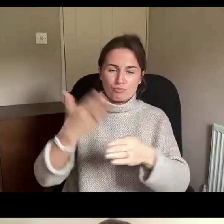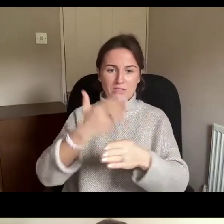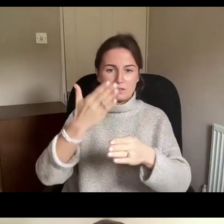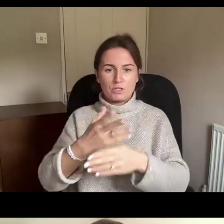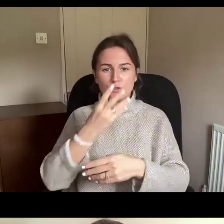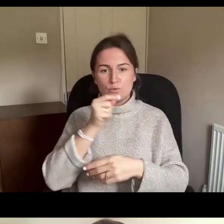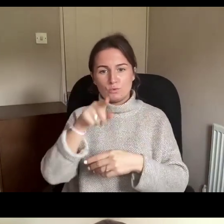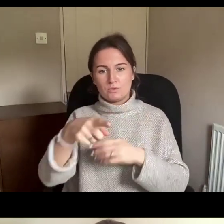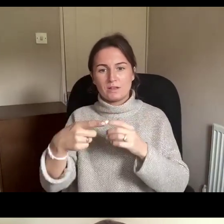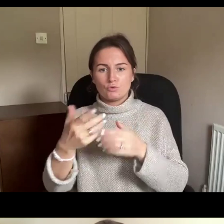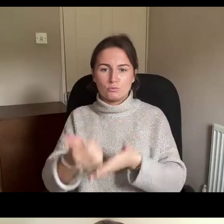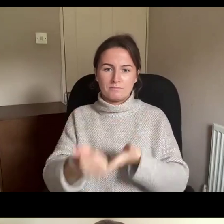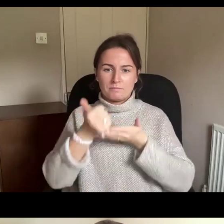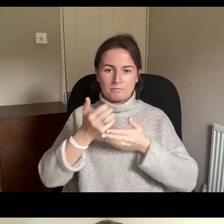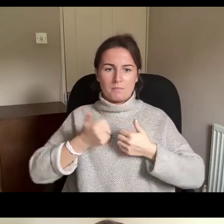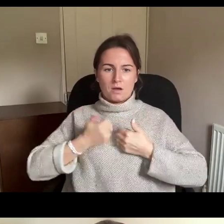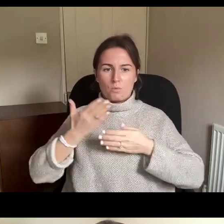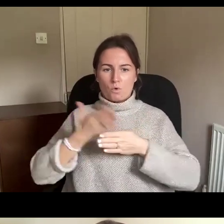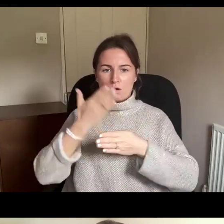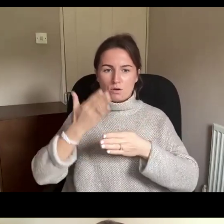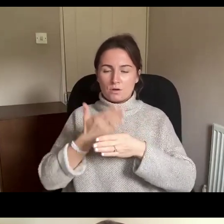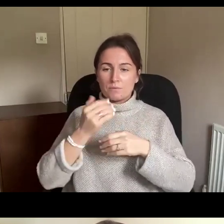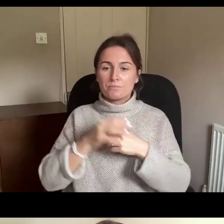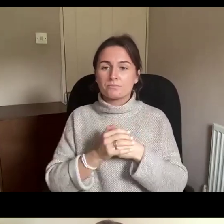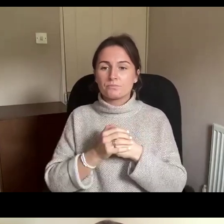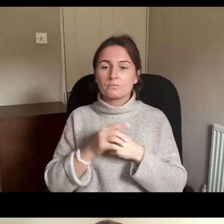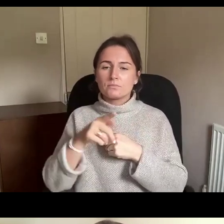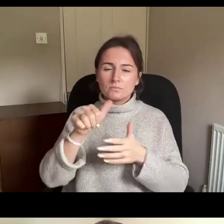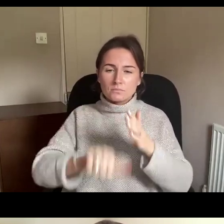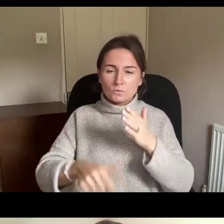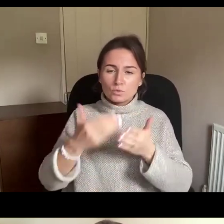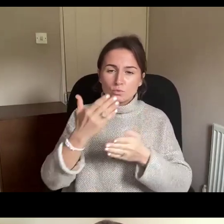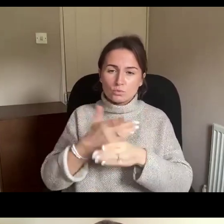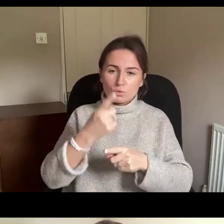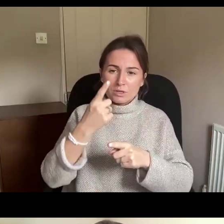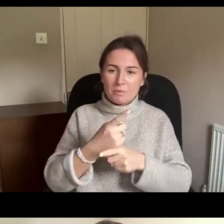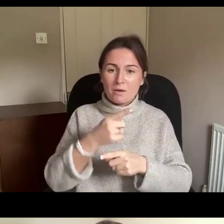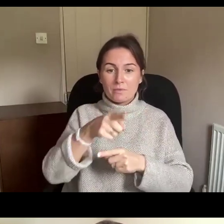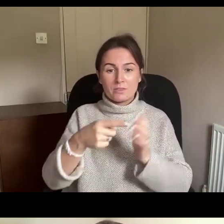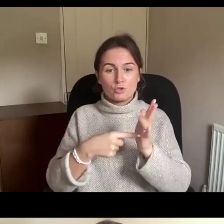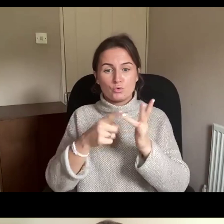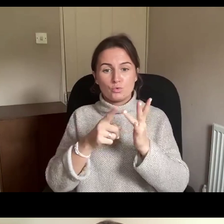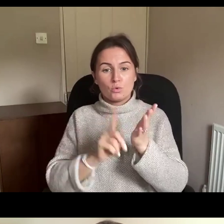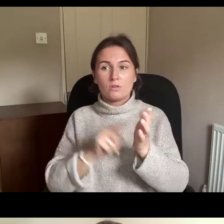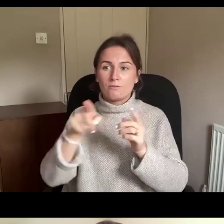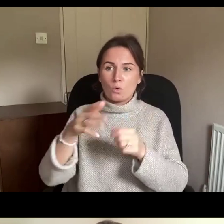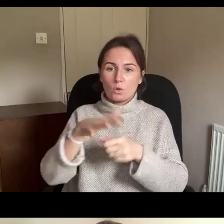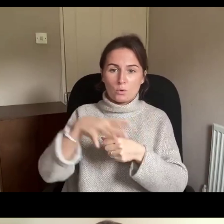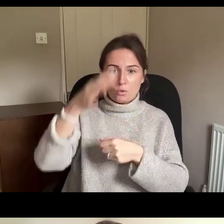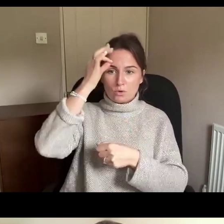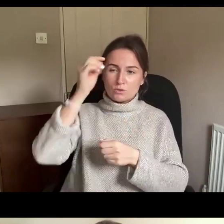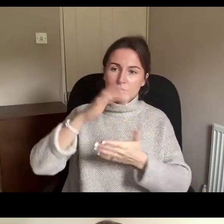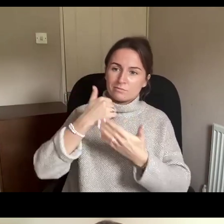to help me in my work. We started talking about how local authorities might use the tool to write strategies. And I was